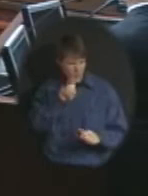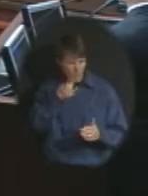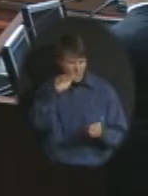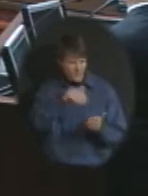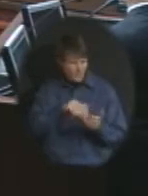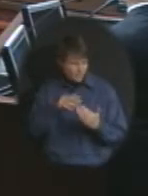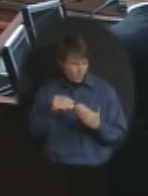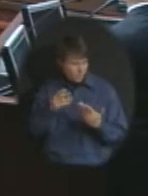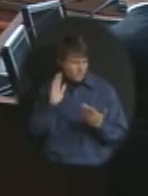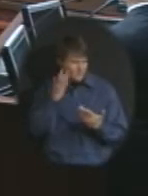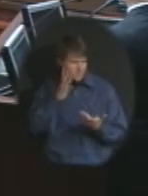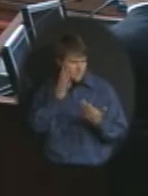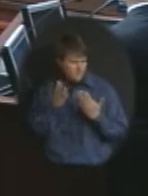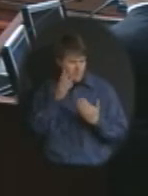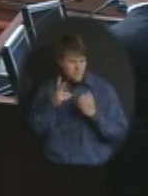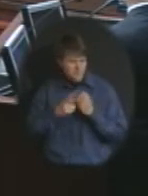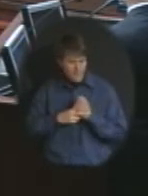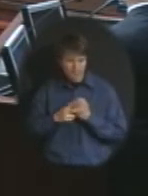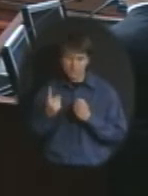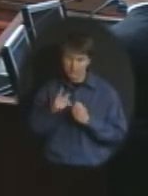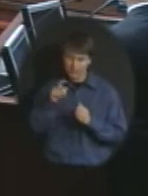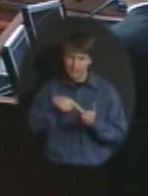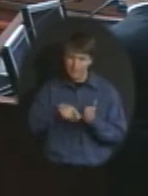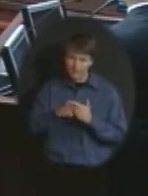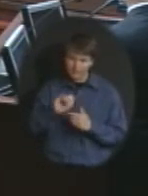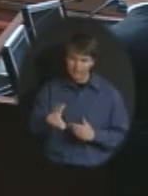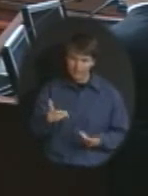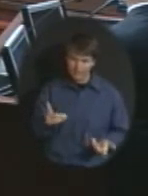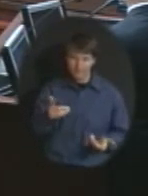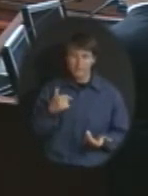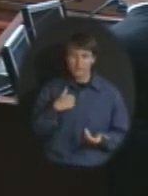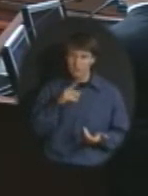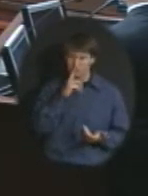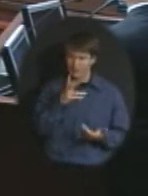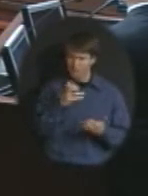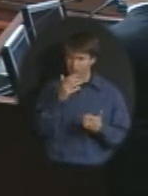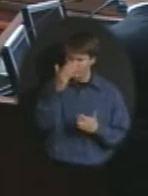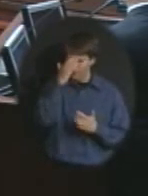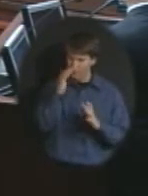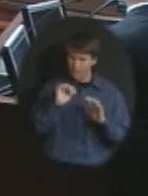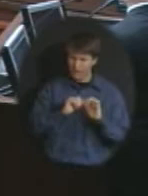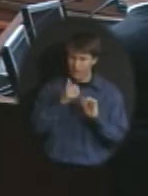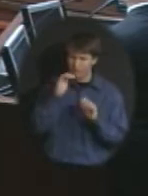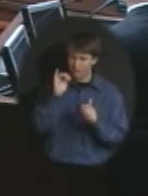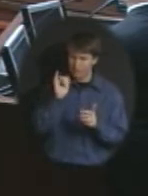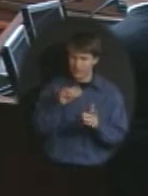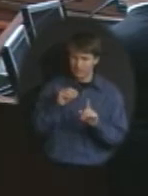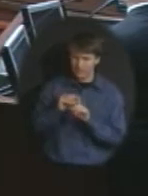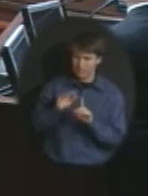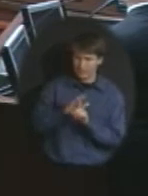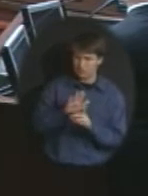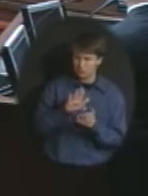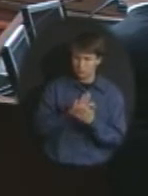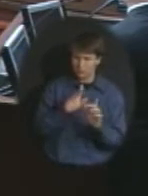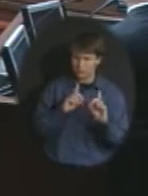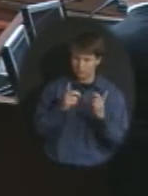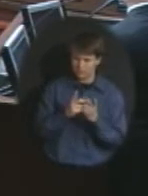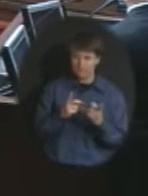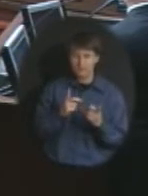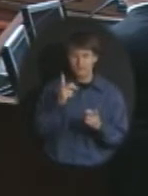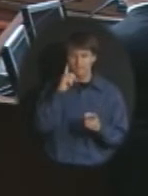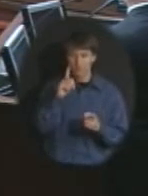like we might save, someone's got to pay that bill. So I would really like to know how it impacts the school district if we're